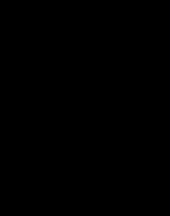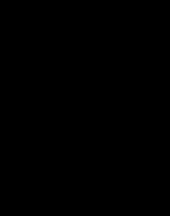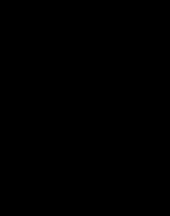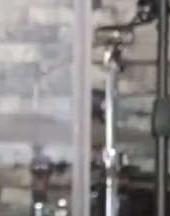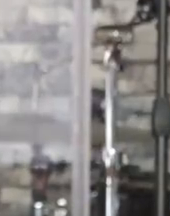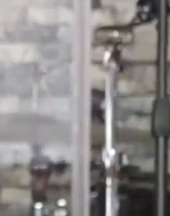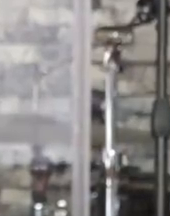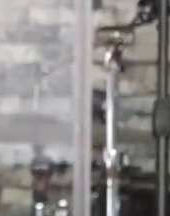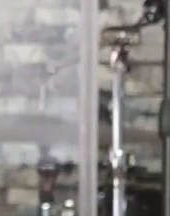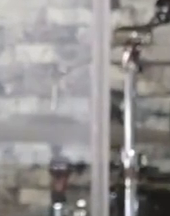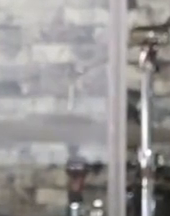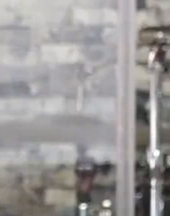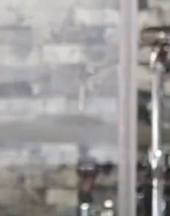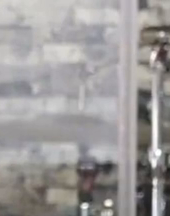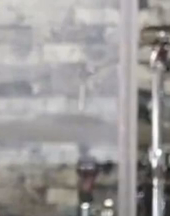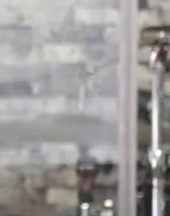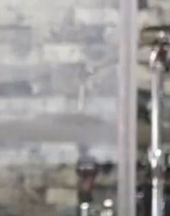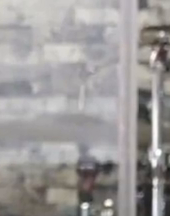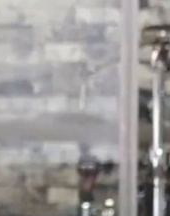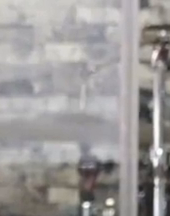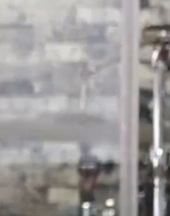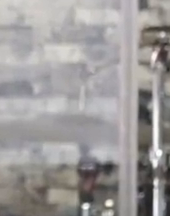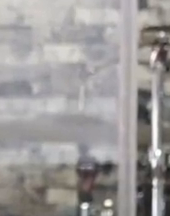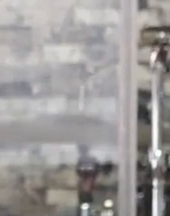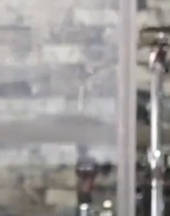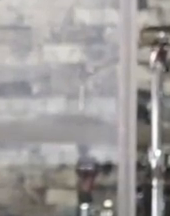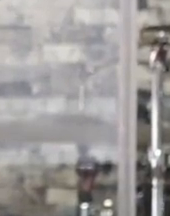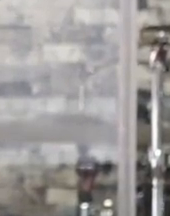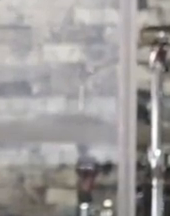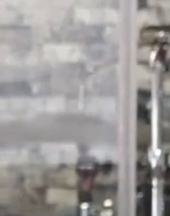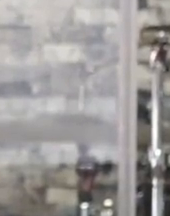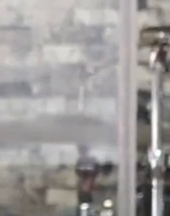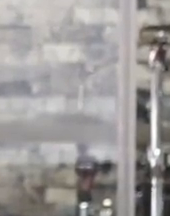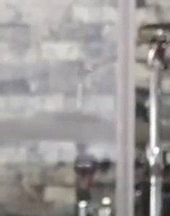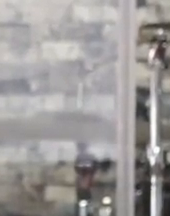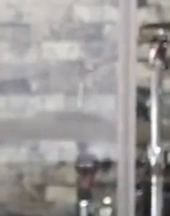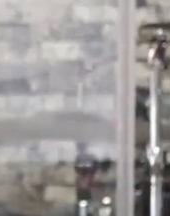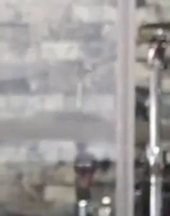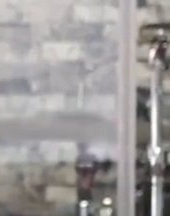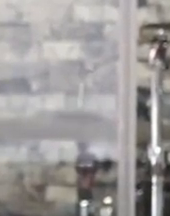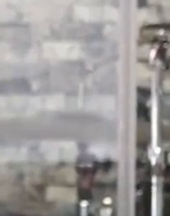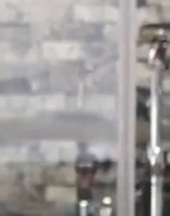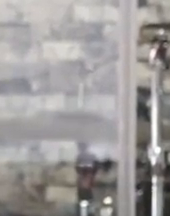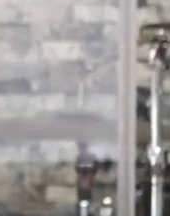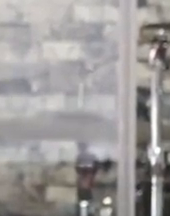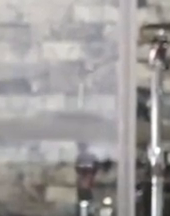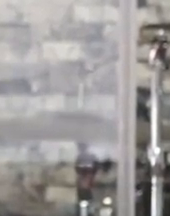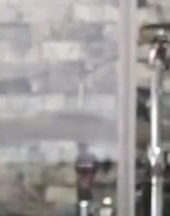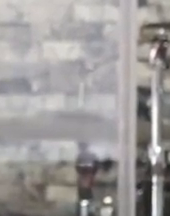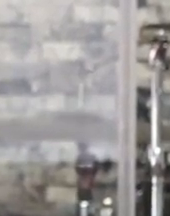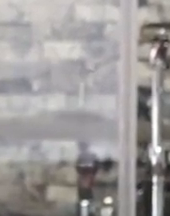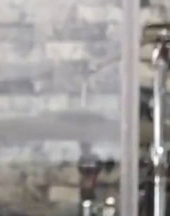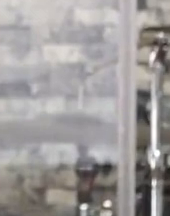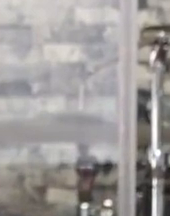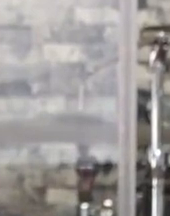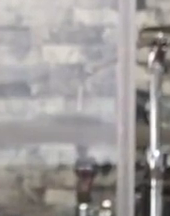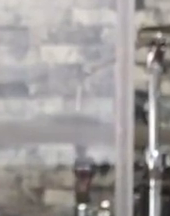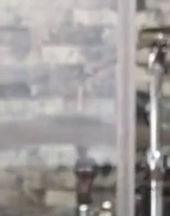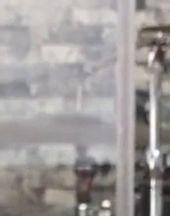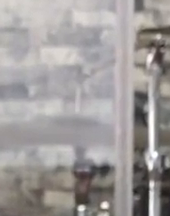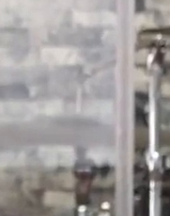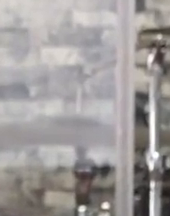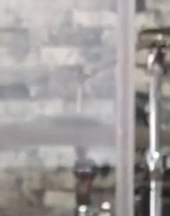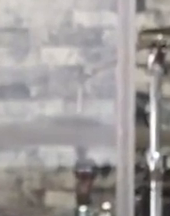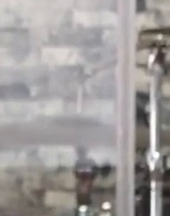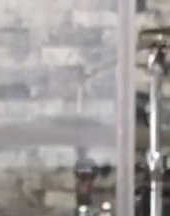I'd like to thank the bishop. Ningetaka nimshukuru askofu. Through Pastor Alice. Kupitia mchungaji Alice. For